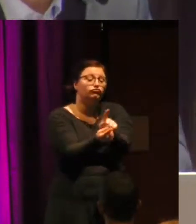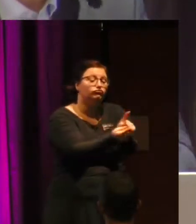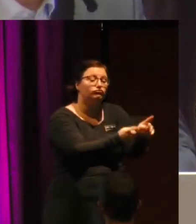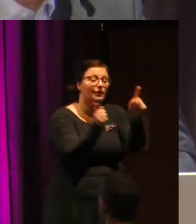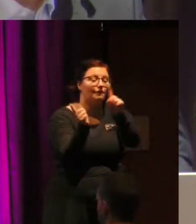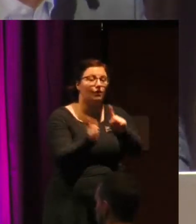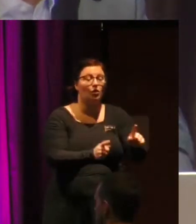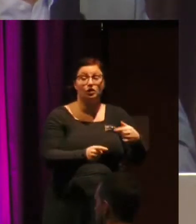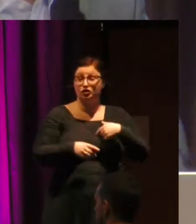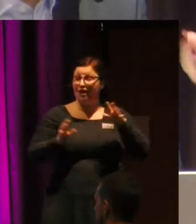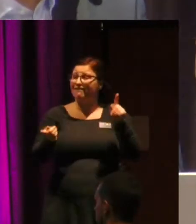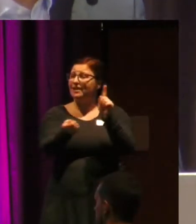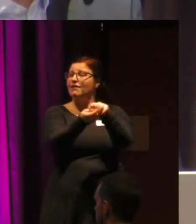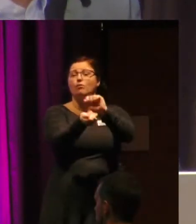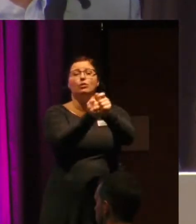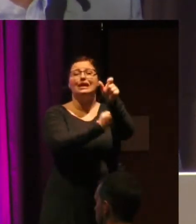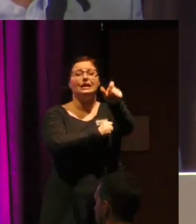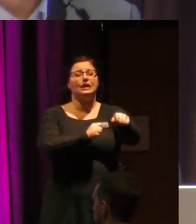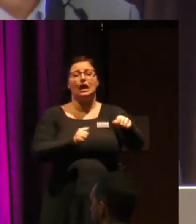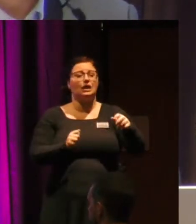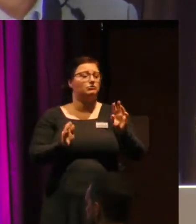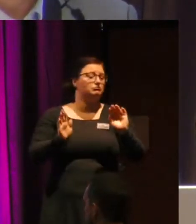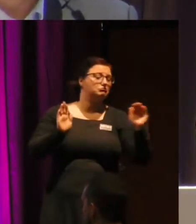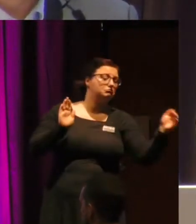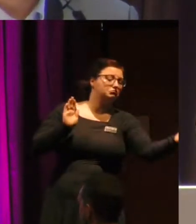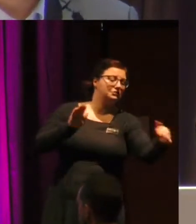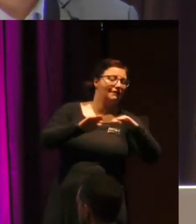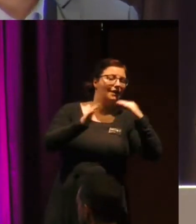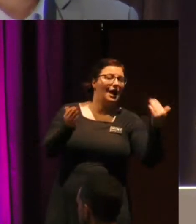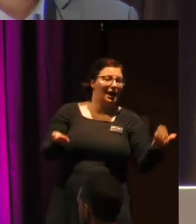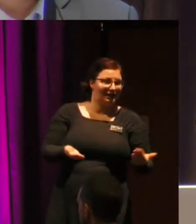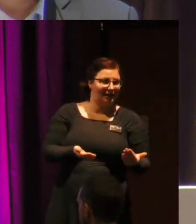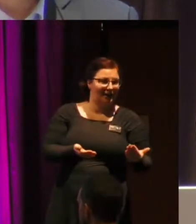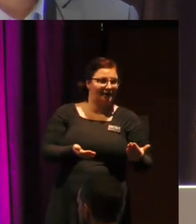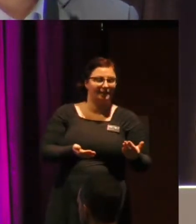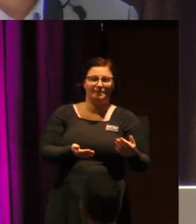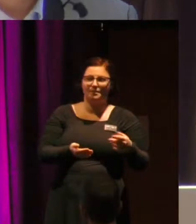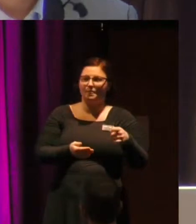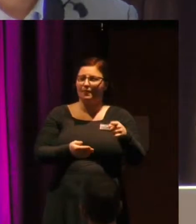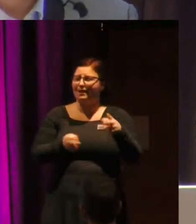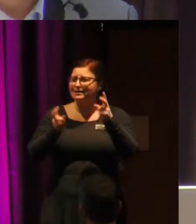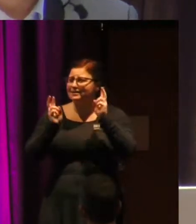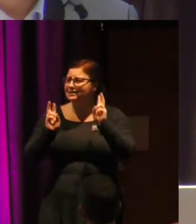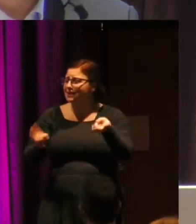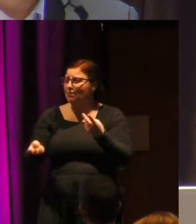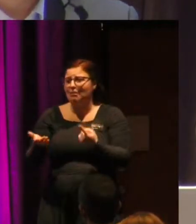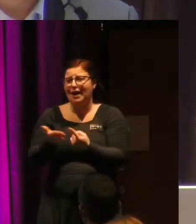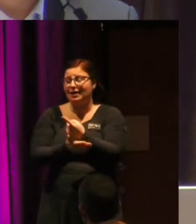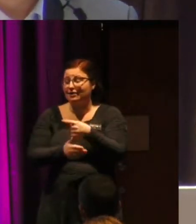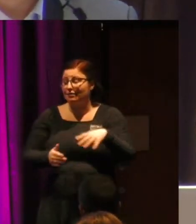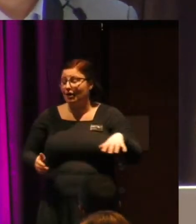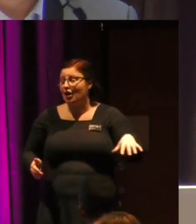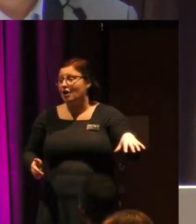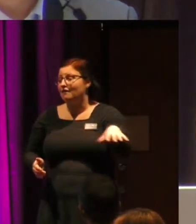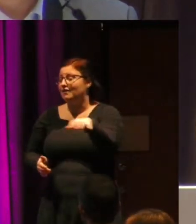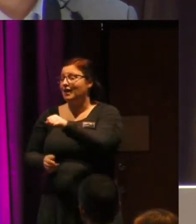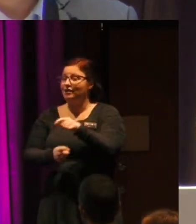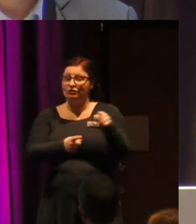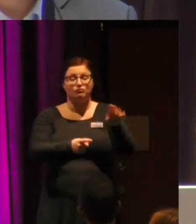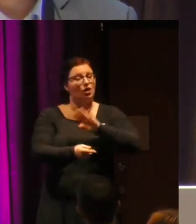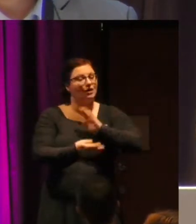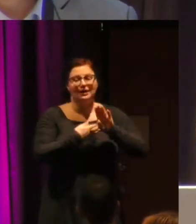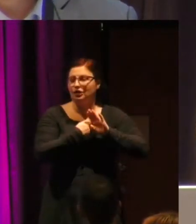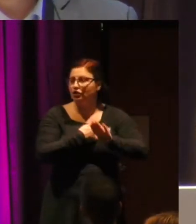women politicians in different parts of the world, and the same stories everywhere. They are not protected.